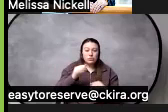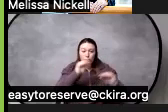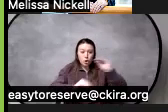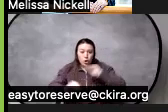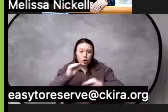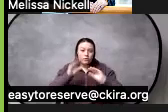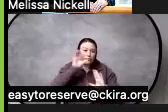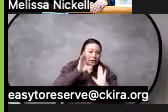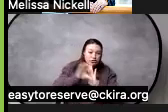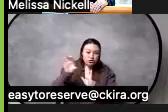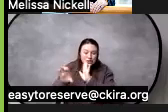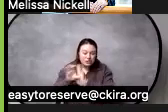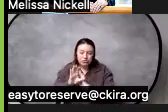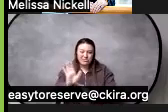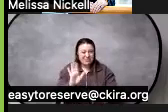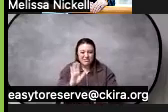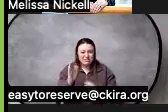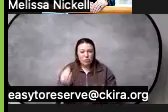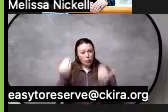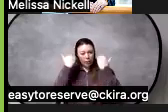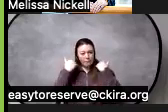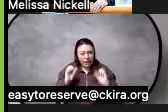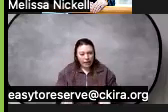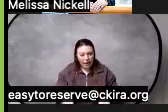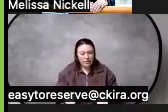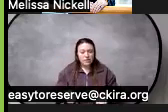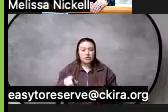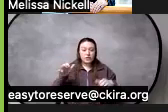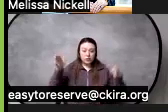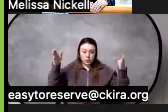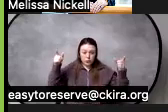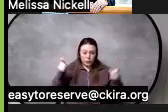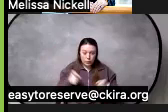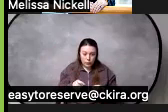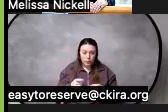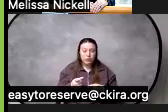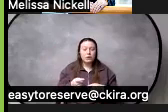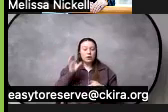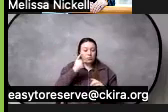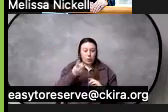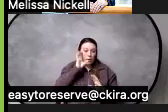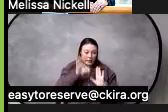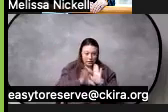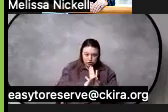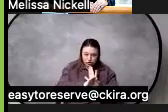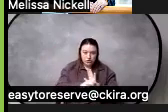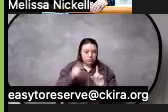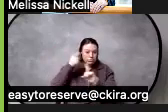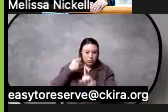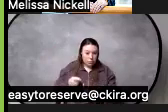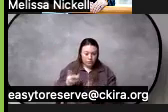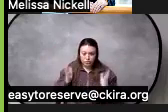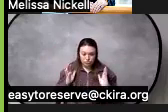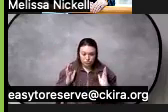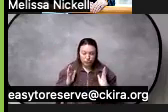one slide transition style to all of your slides and one animation scheme to all of your slides. When you change in between the